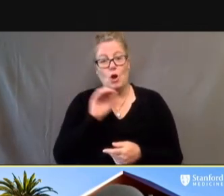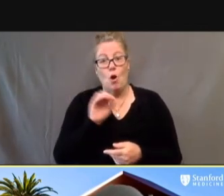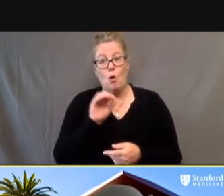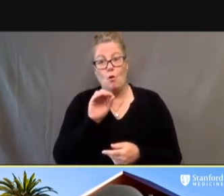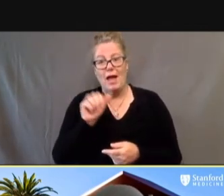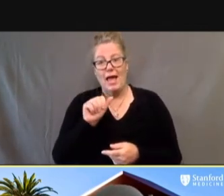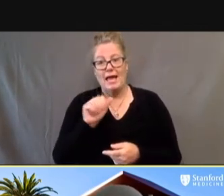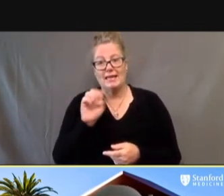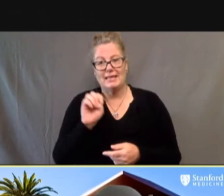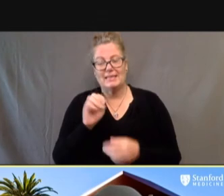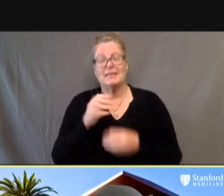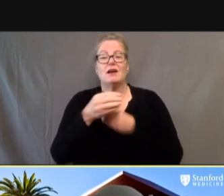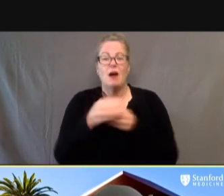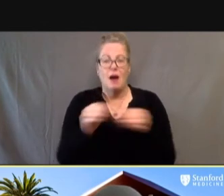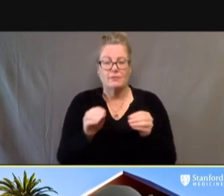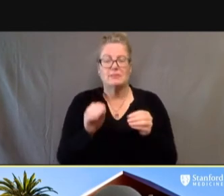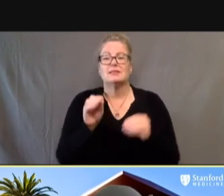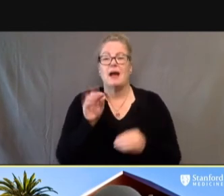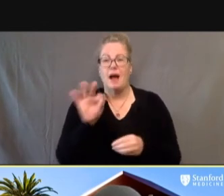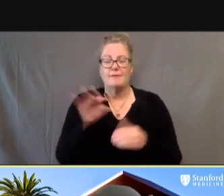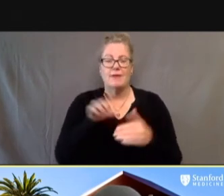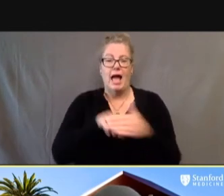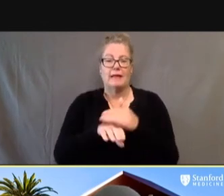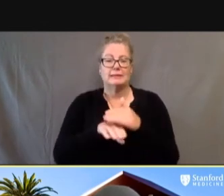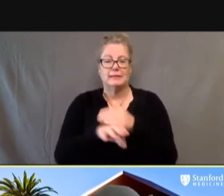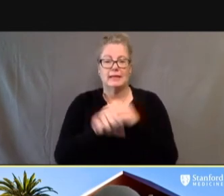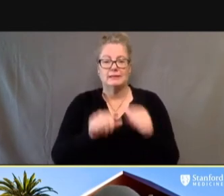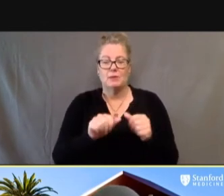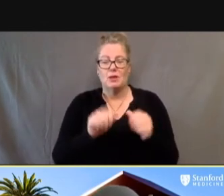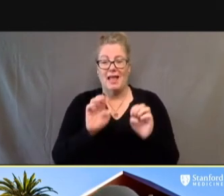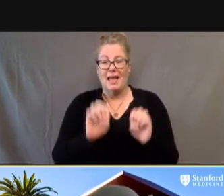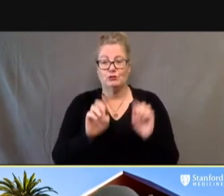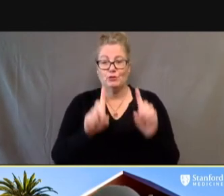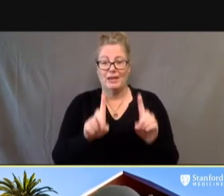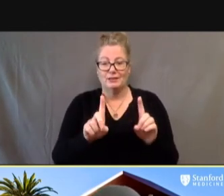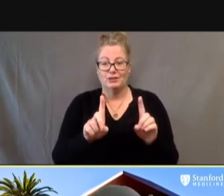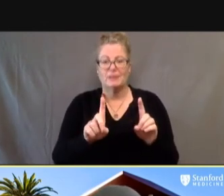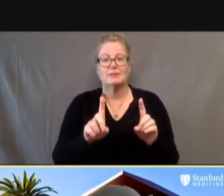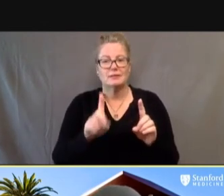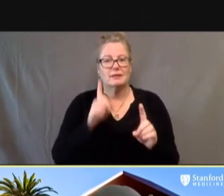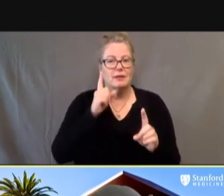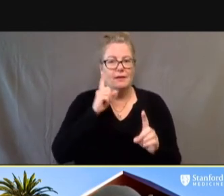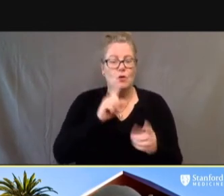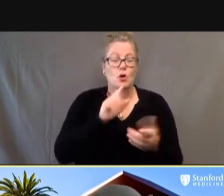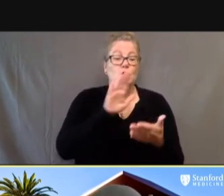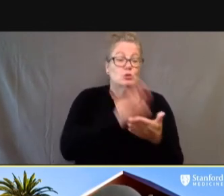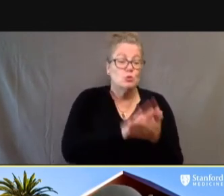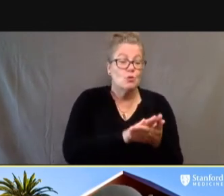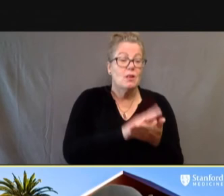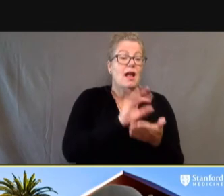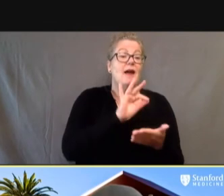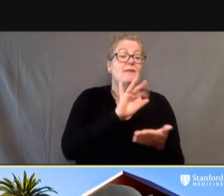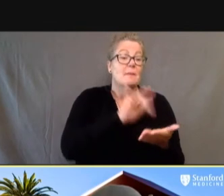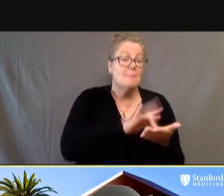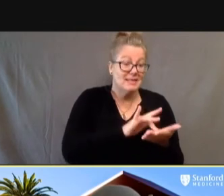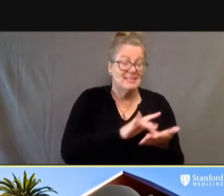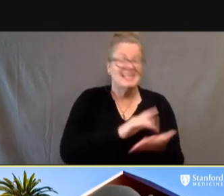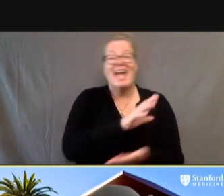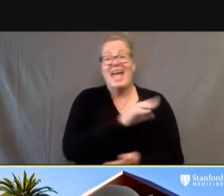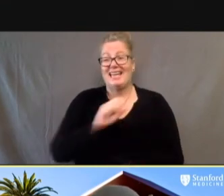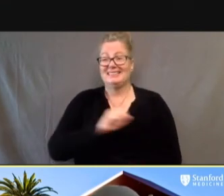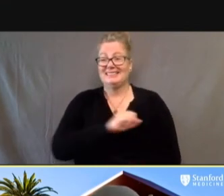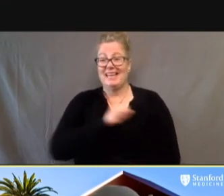Accessible Education. And you'll see it's listed both for the School of Medicine and Stanford University because we have one office that covers